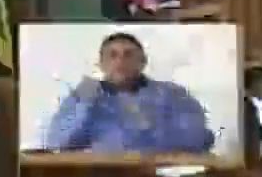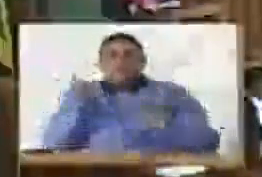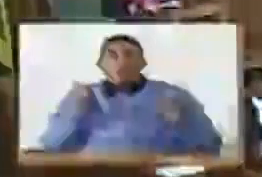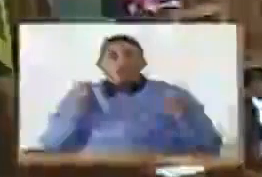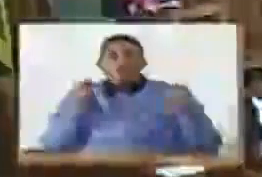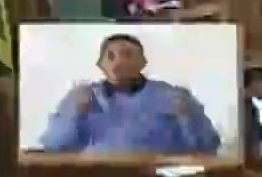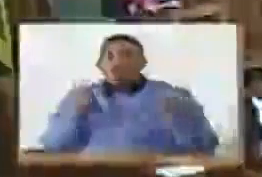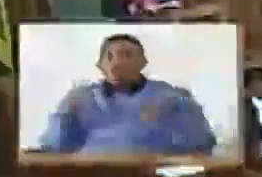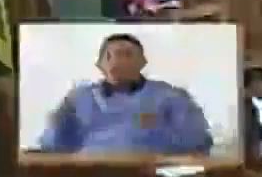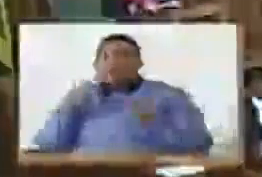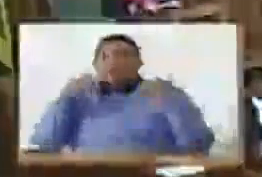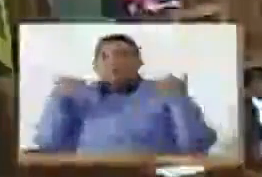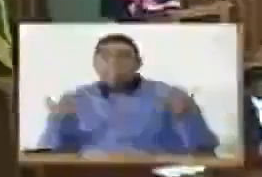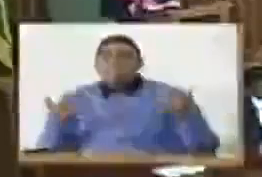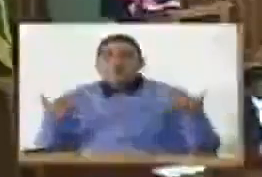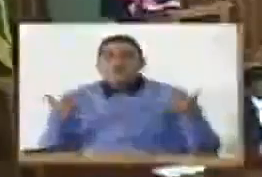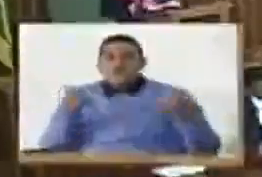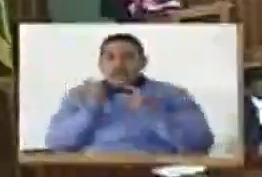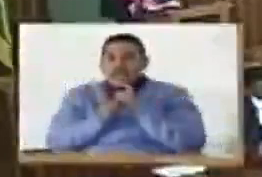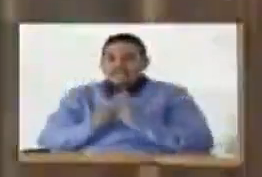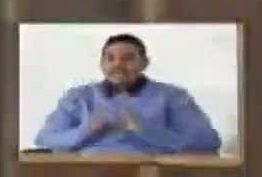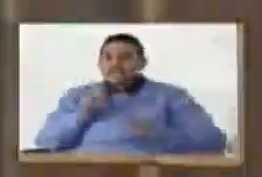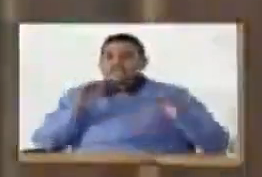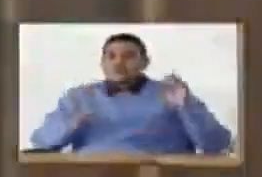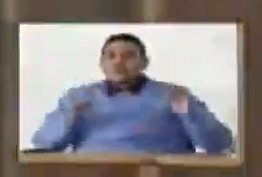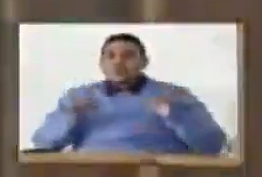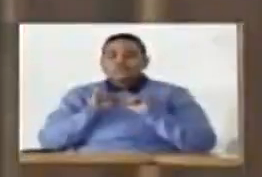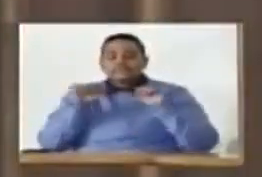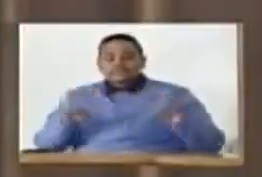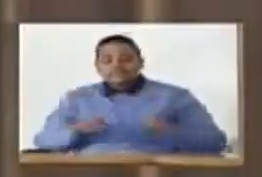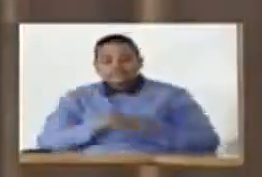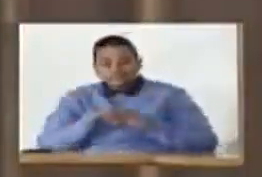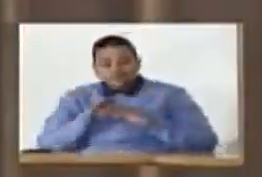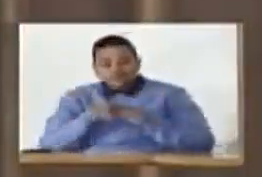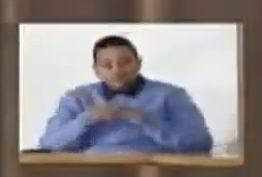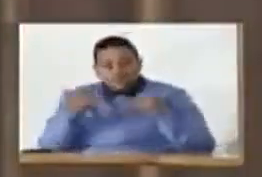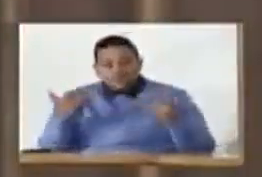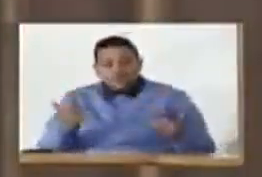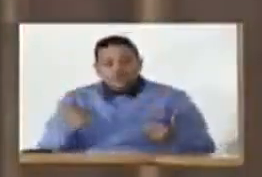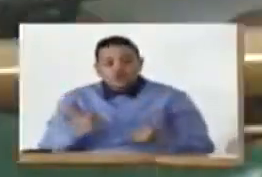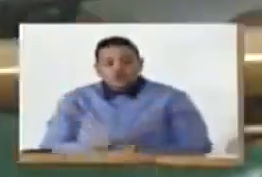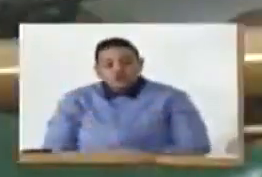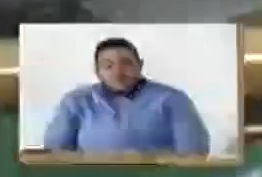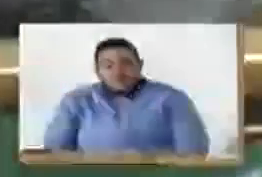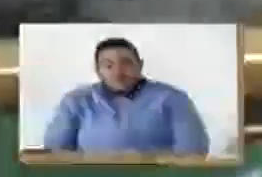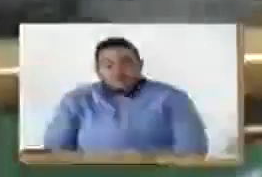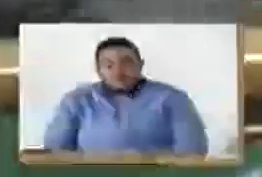consequential modernization of the court system in Jamaica to date.